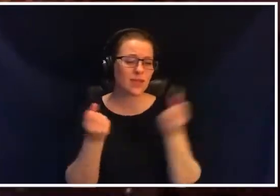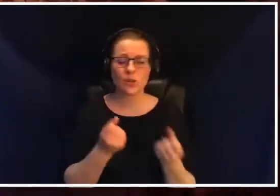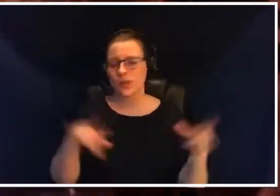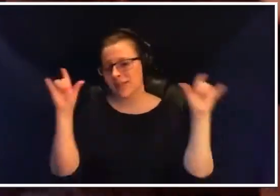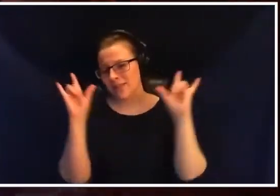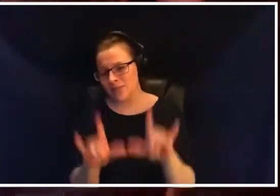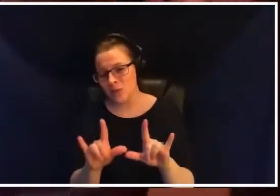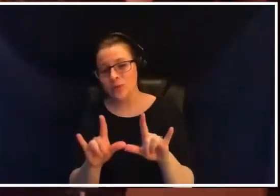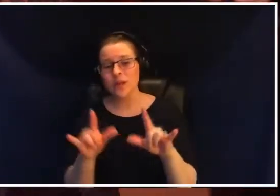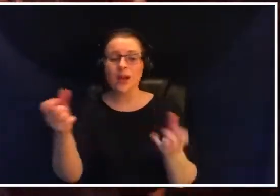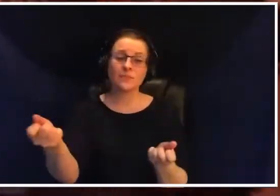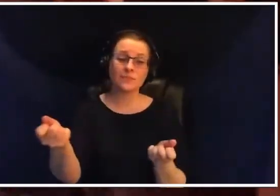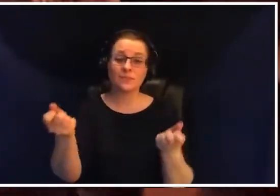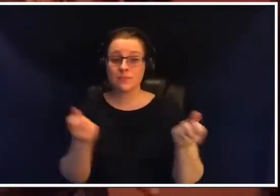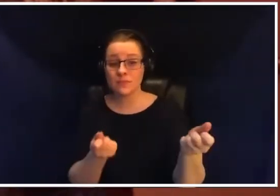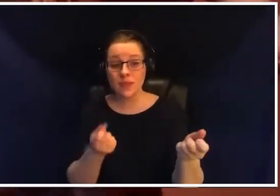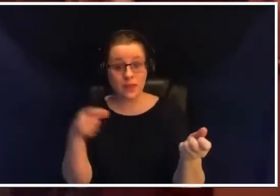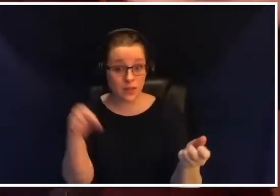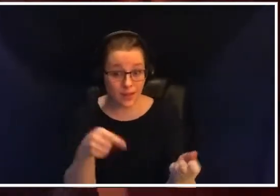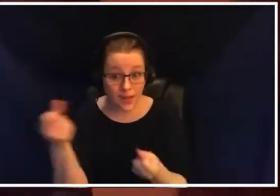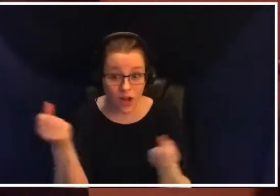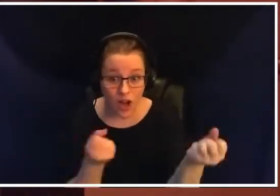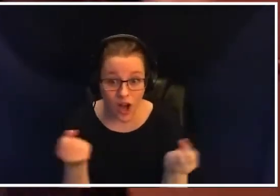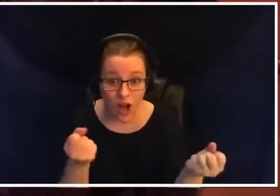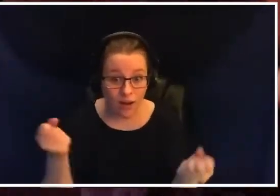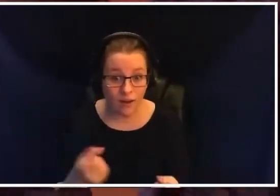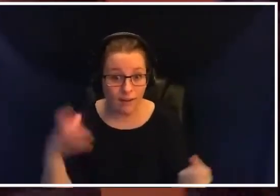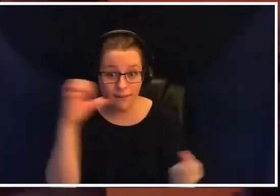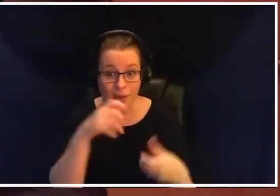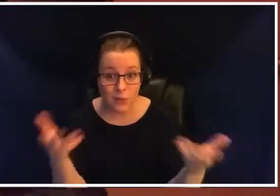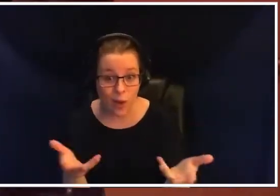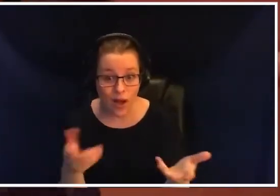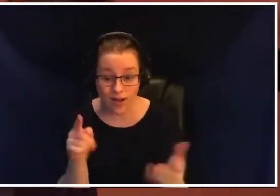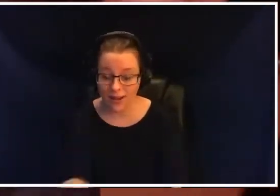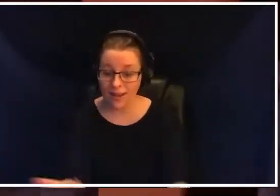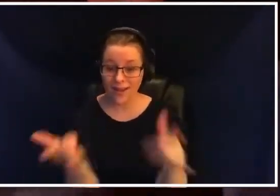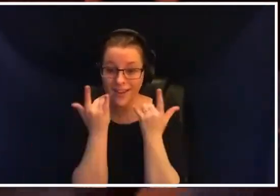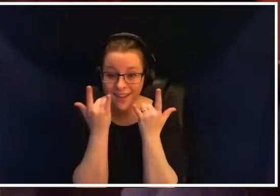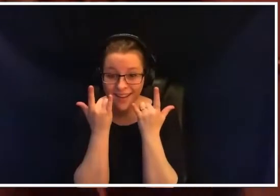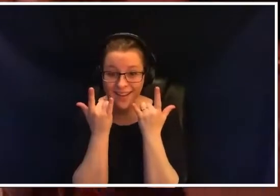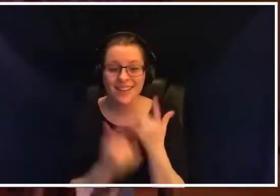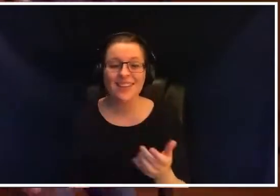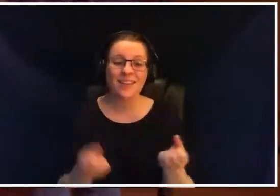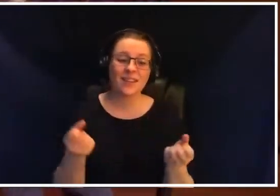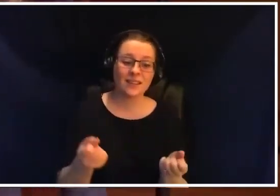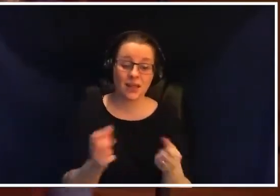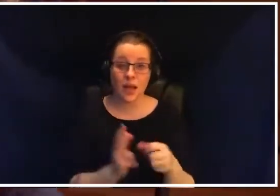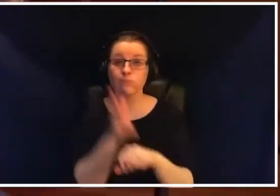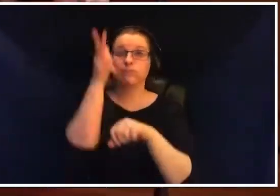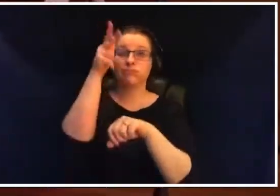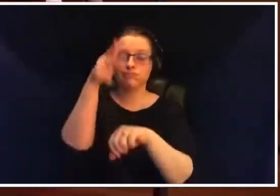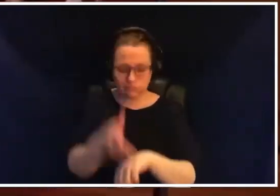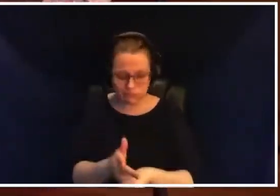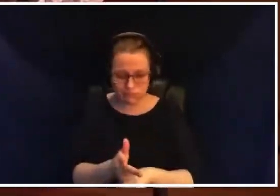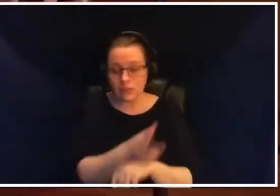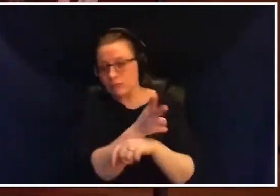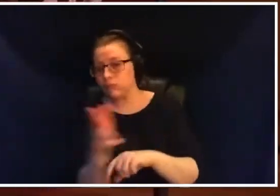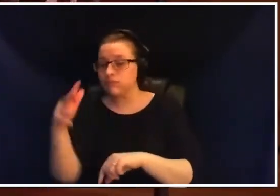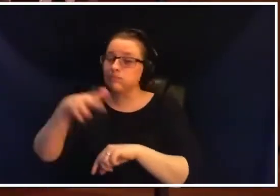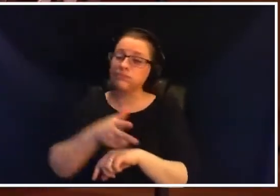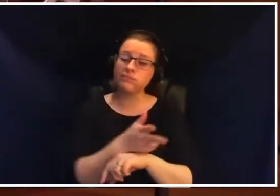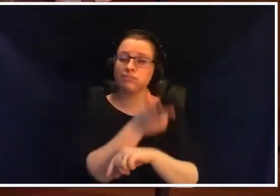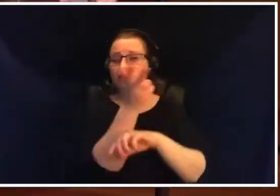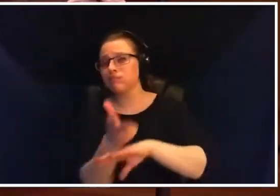we love you. And our pretty chitty bang bang, chitty chitty bang bang, loves us too. High, low, everywhere we go, on chitty chitty